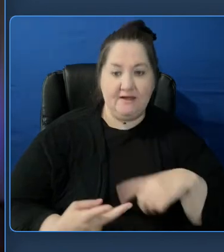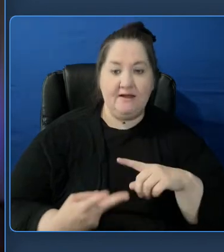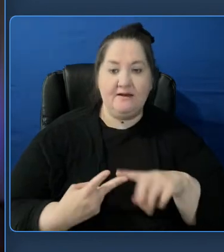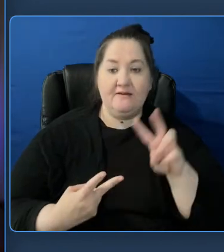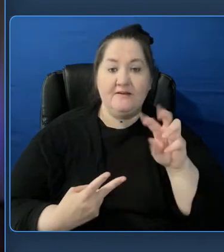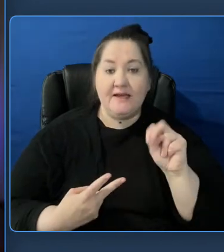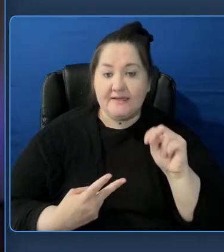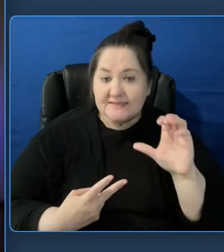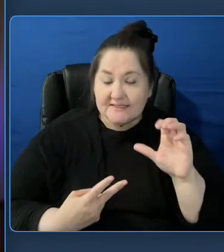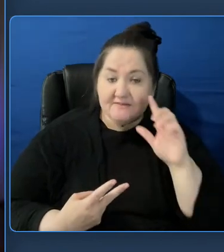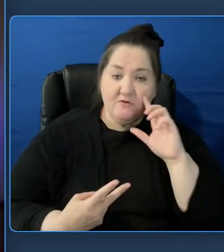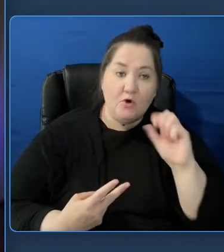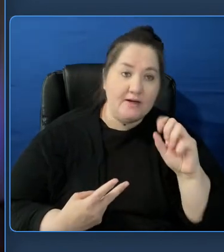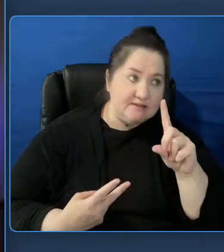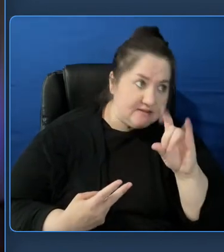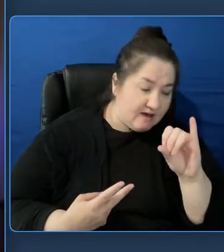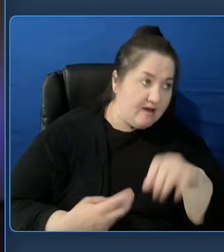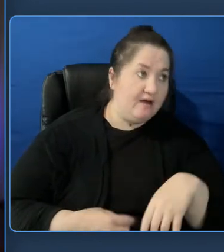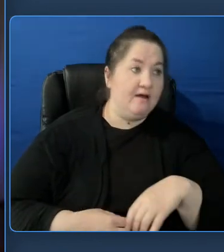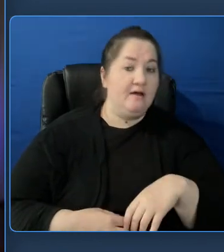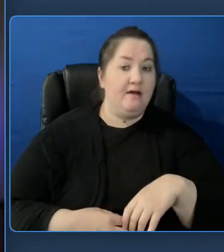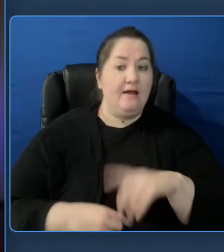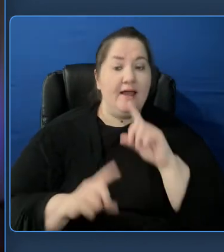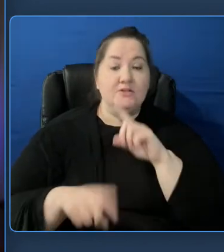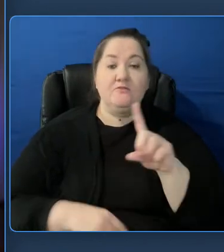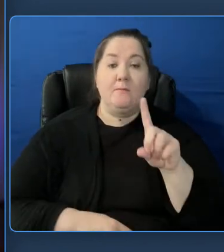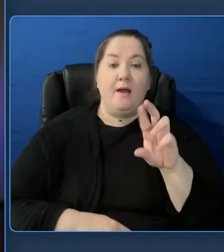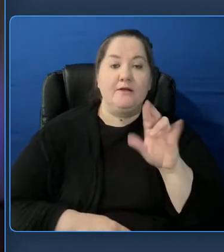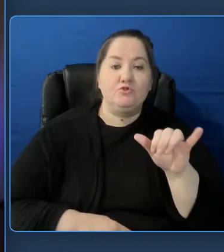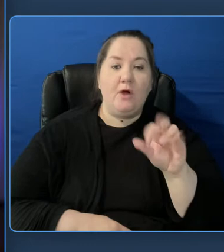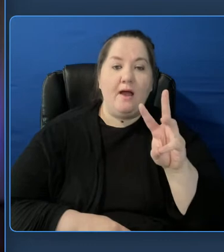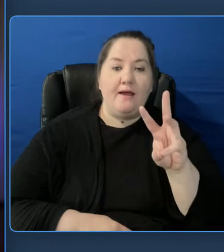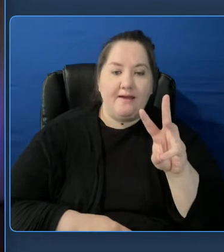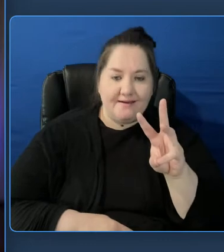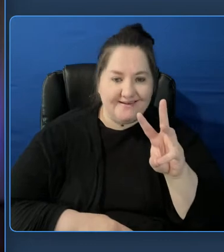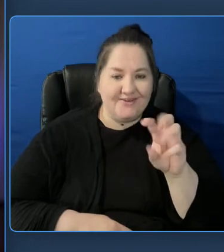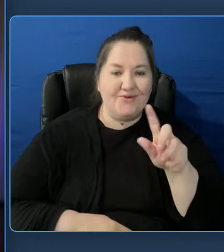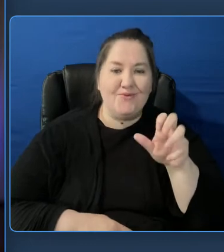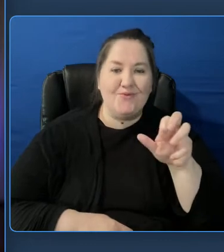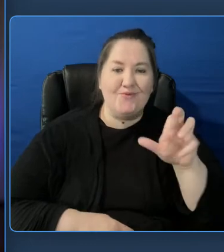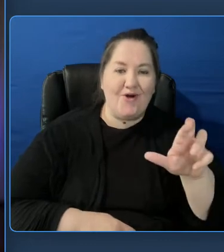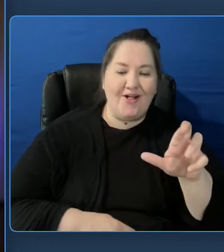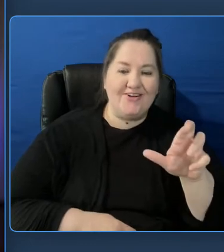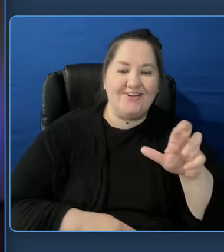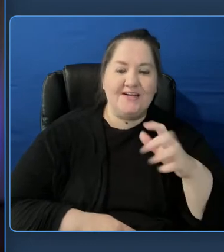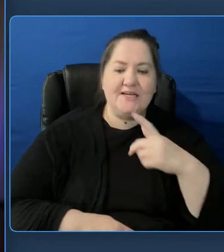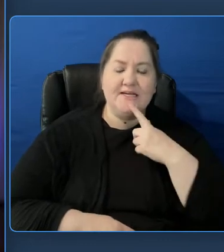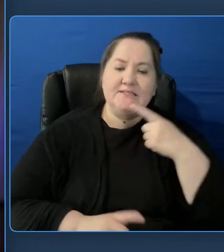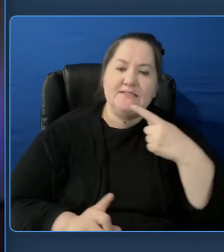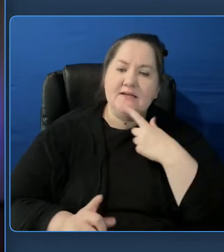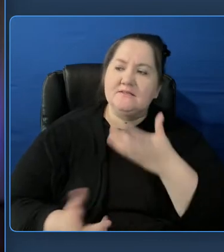for SDI. And the answer from the drywaller is again. So there you go.